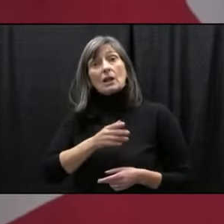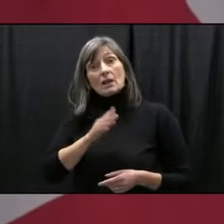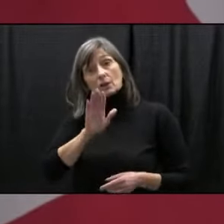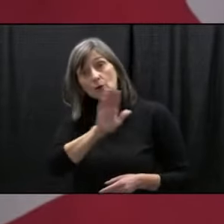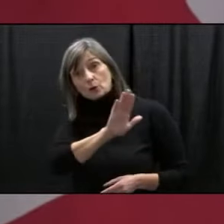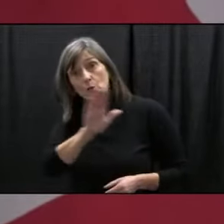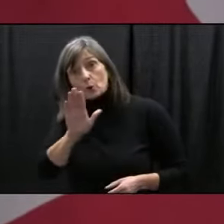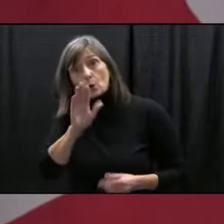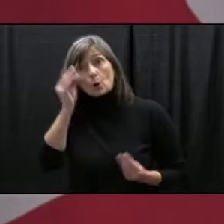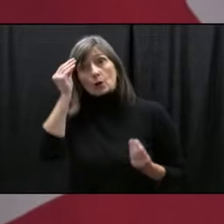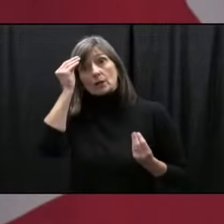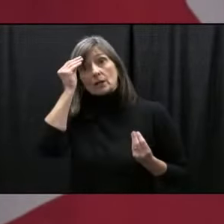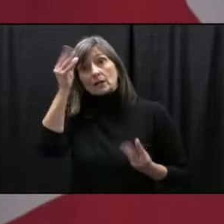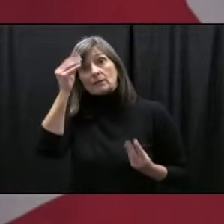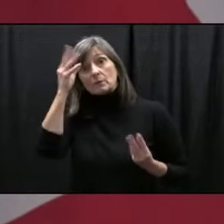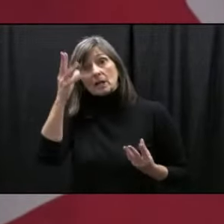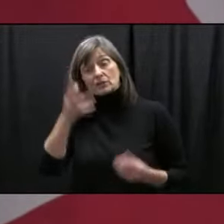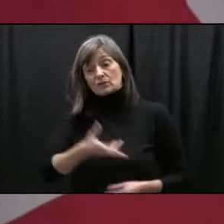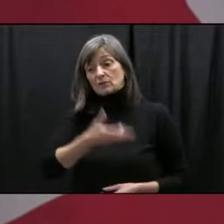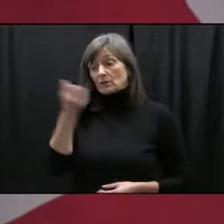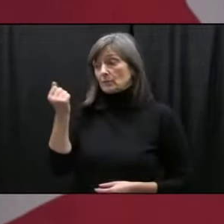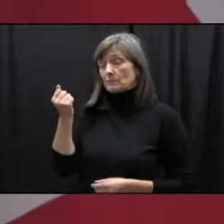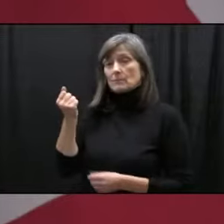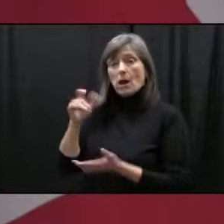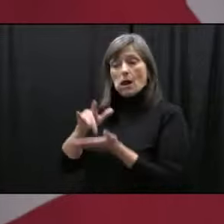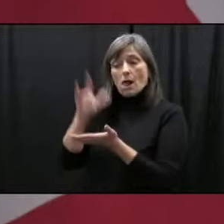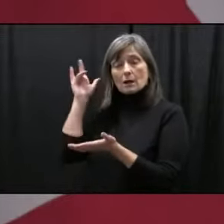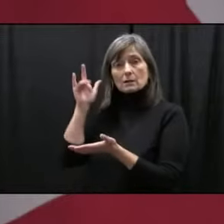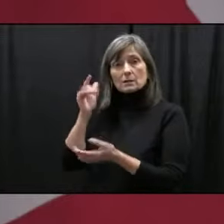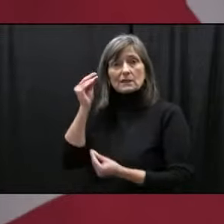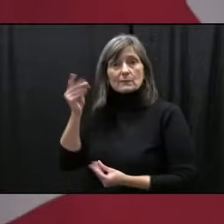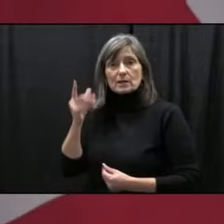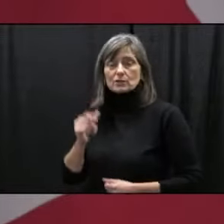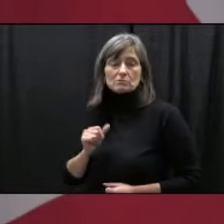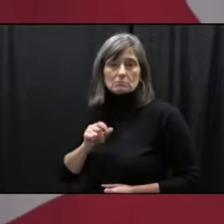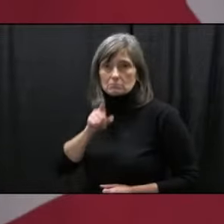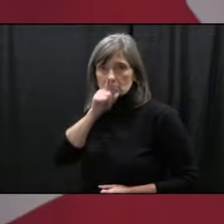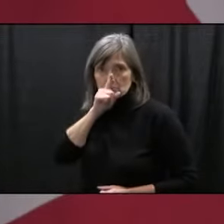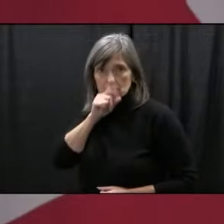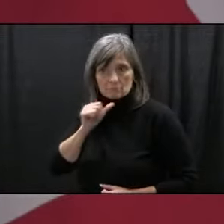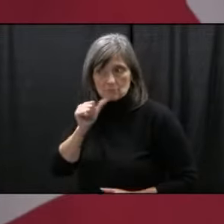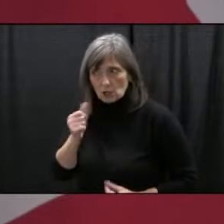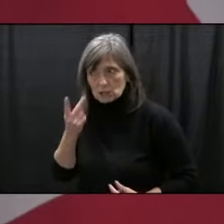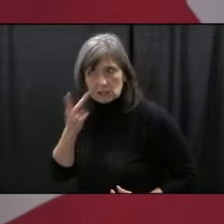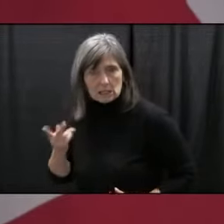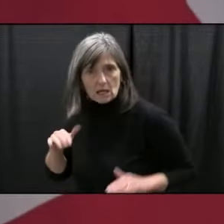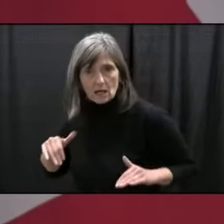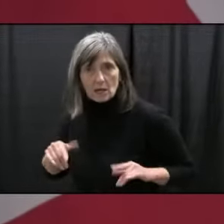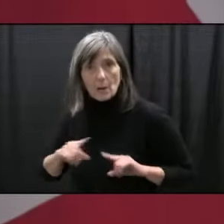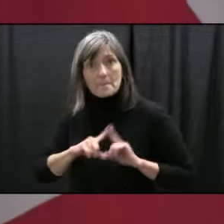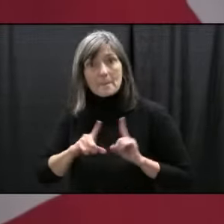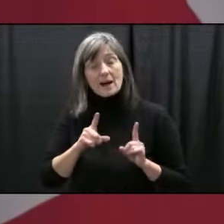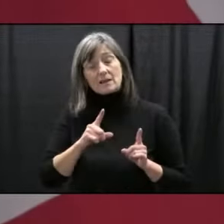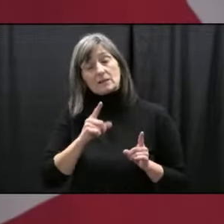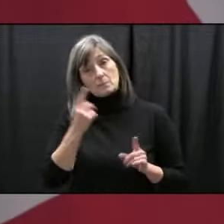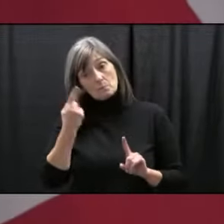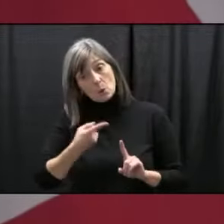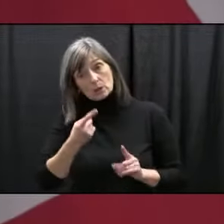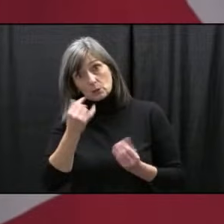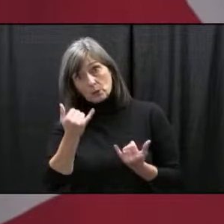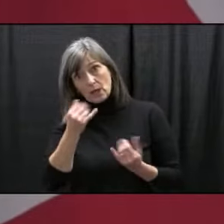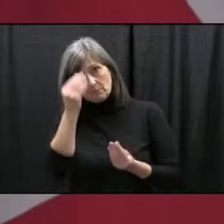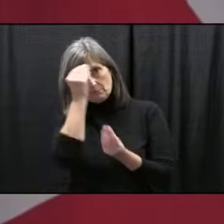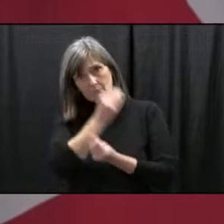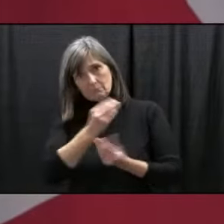been accessed has been misused to date. So the purpose is to let everybody in the province know that this has happened and to advise them